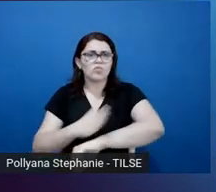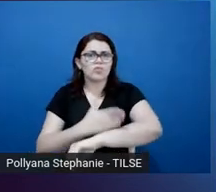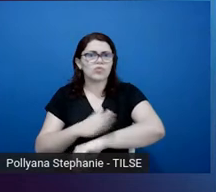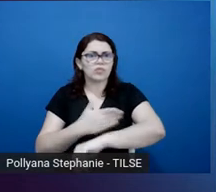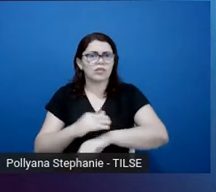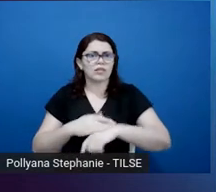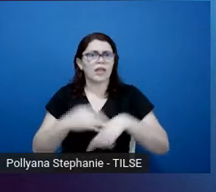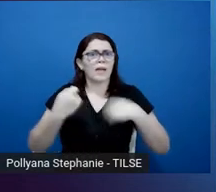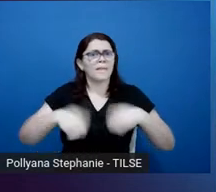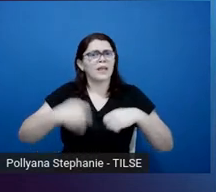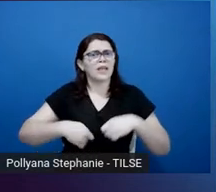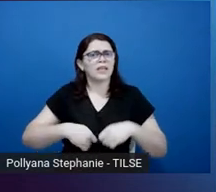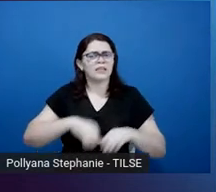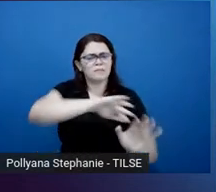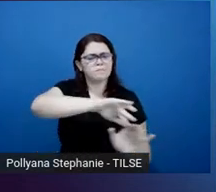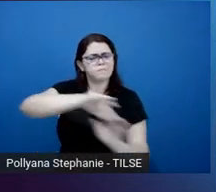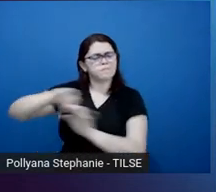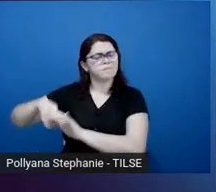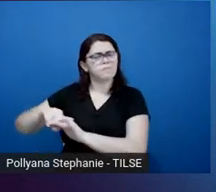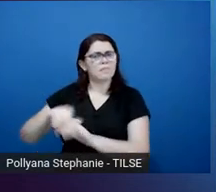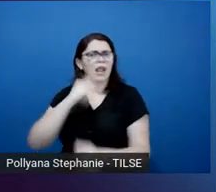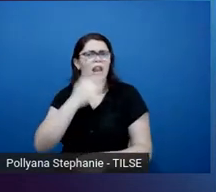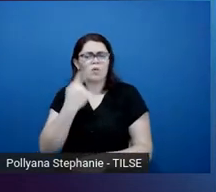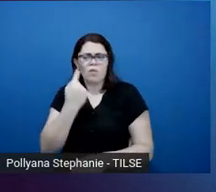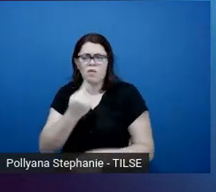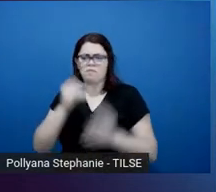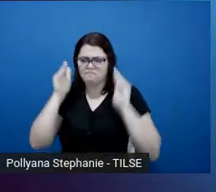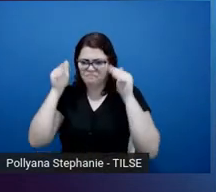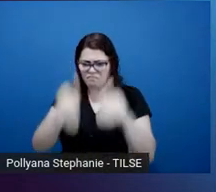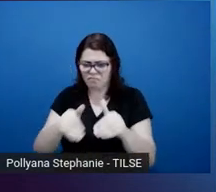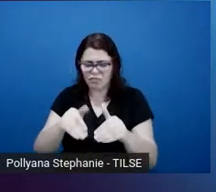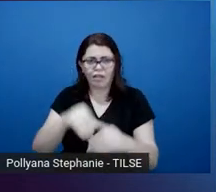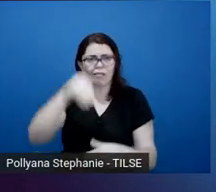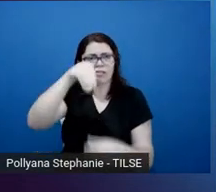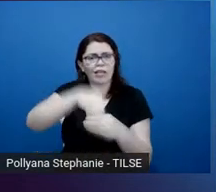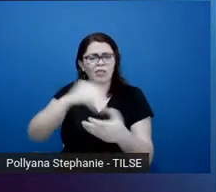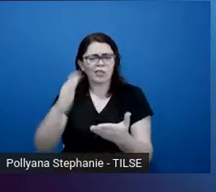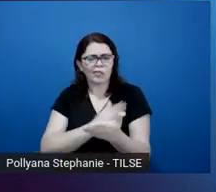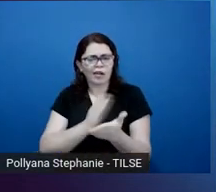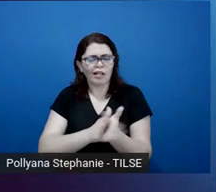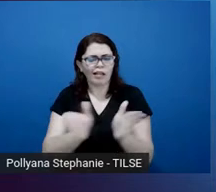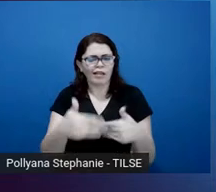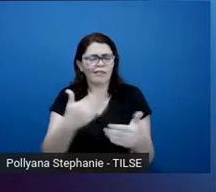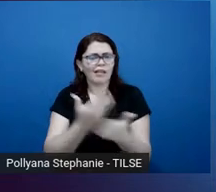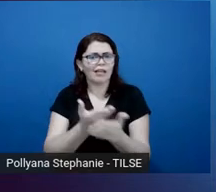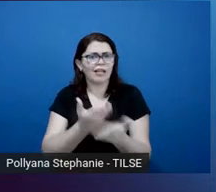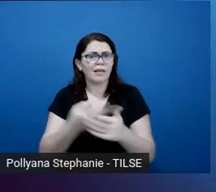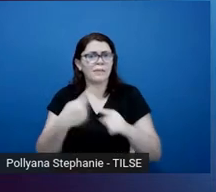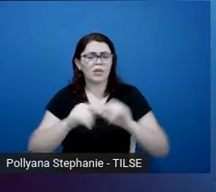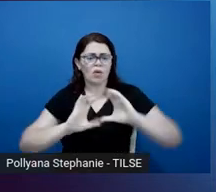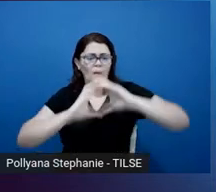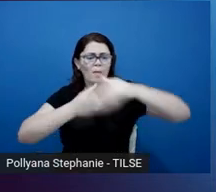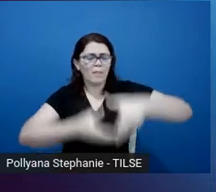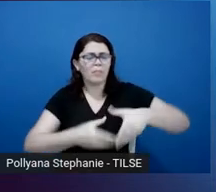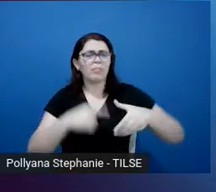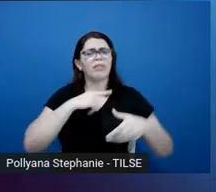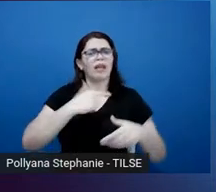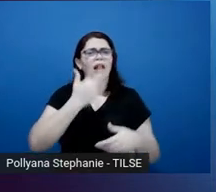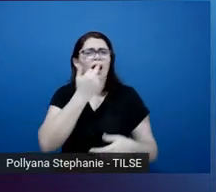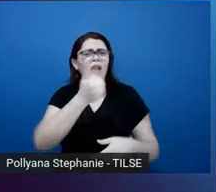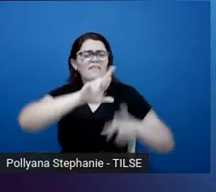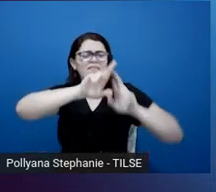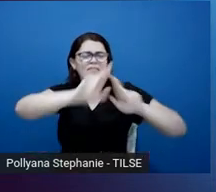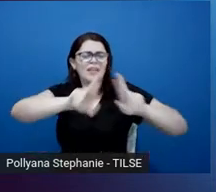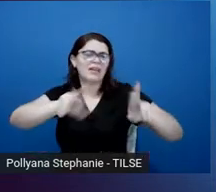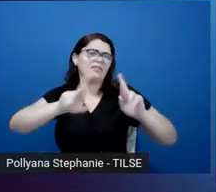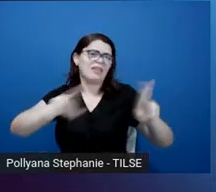in classrooms, textbooks, and teacher education because we live in a multilingual world. We need